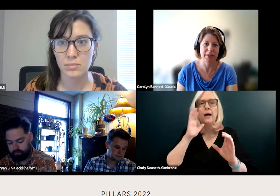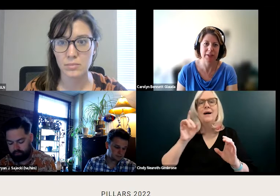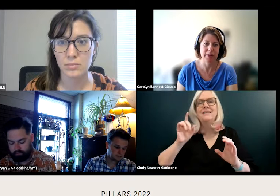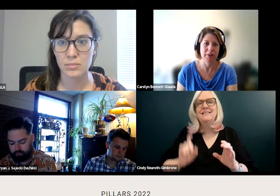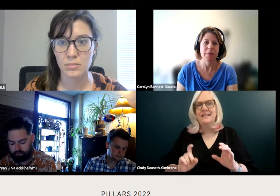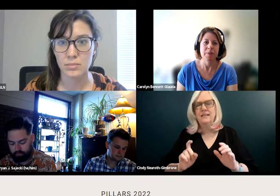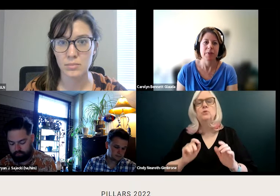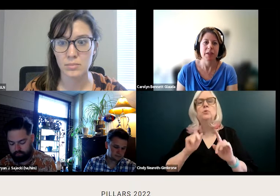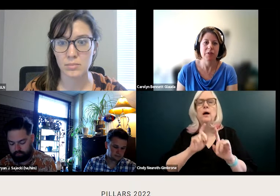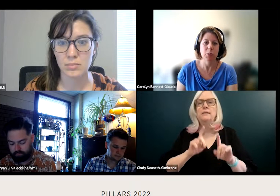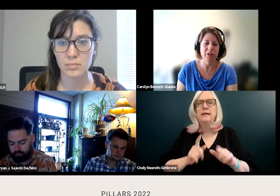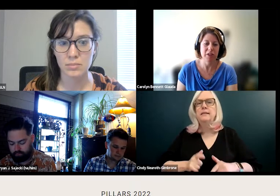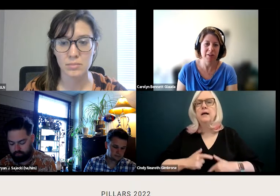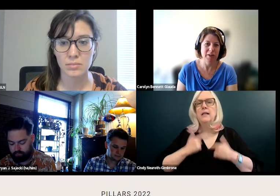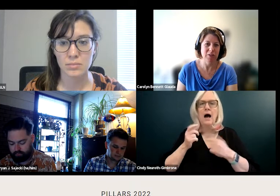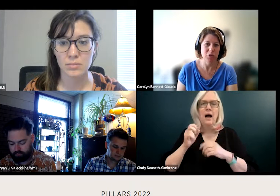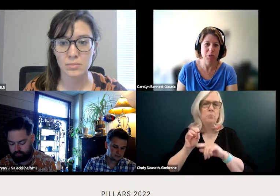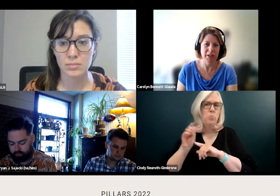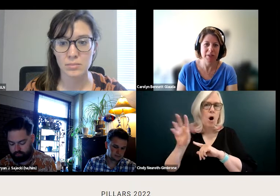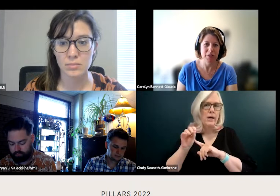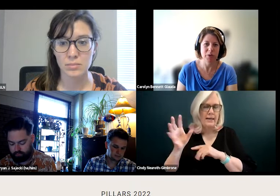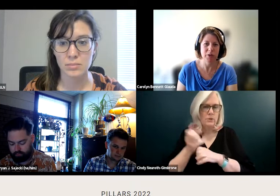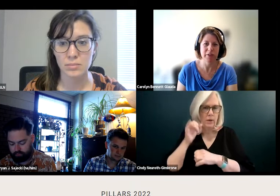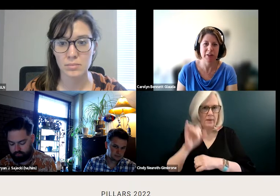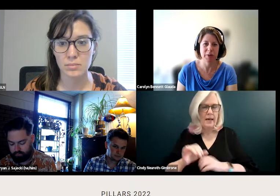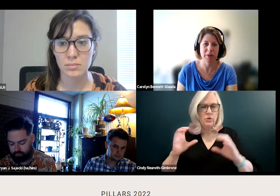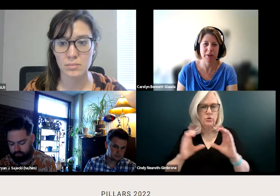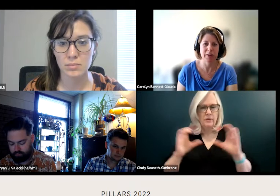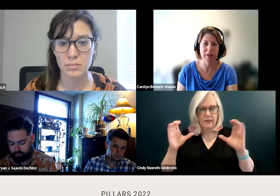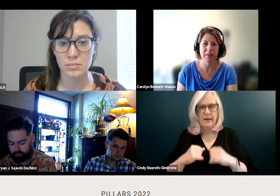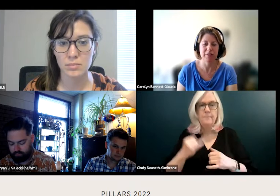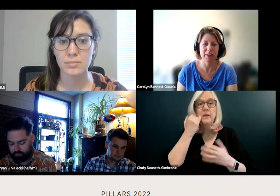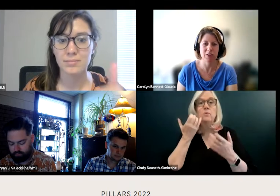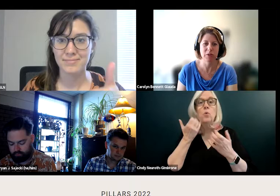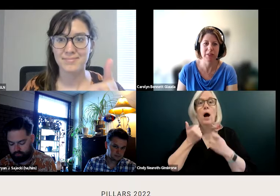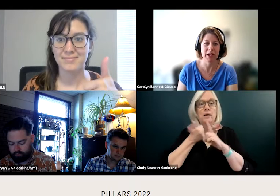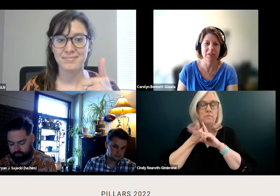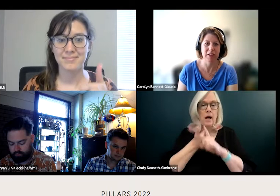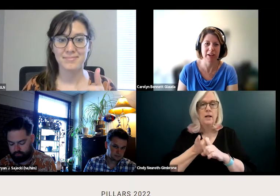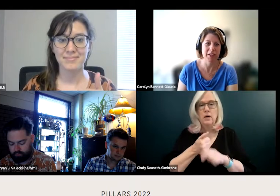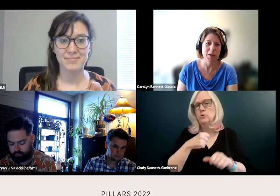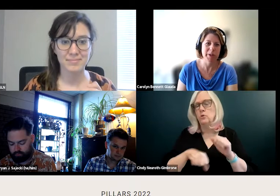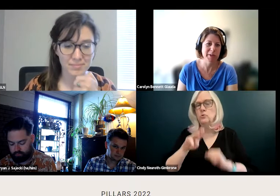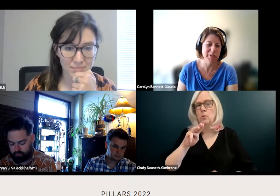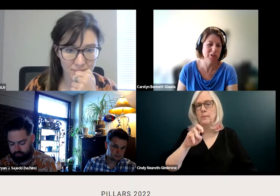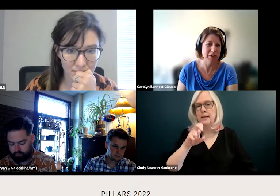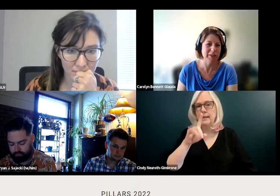get that link. If you want to share on social media, you can follow along the event using the